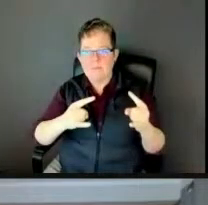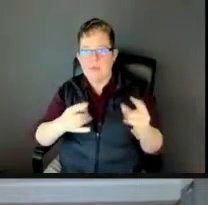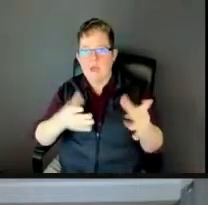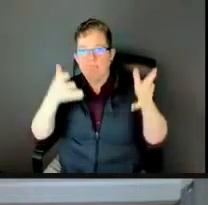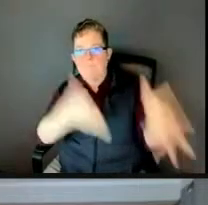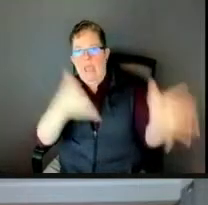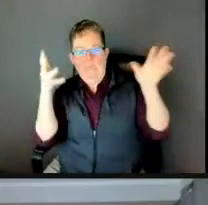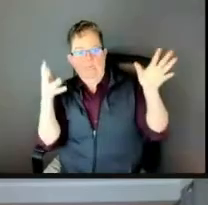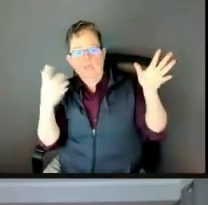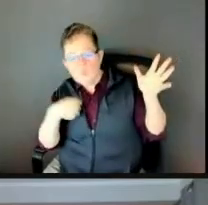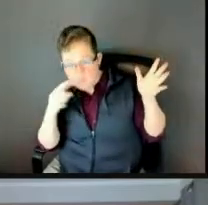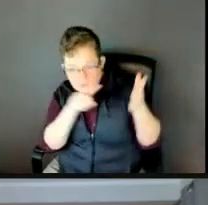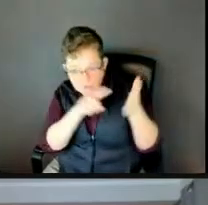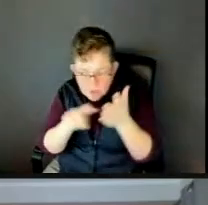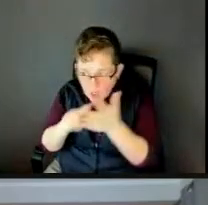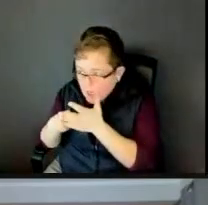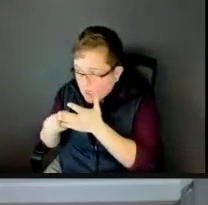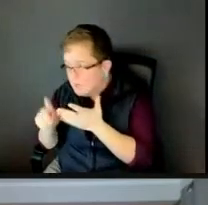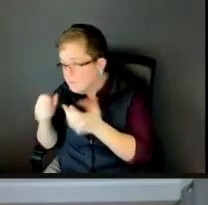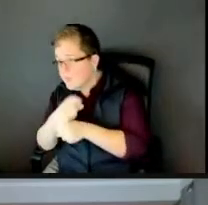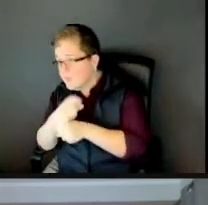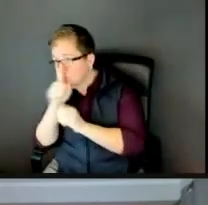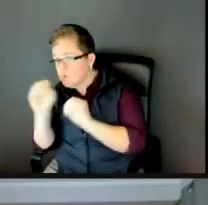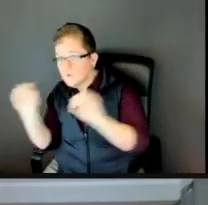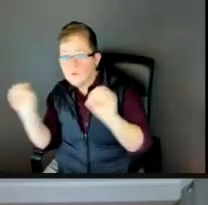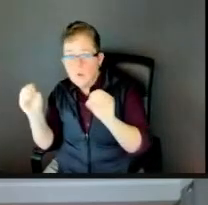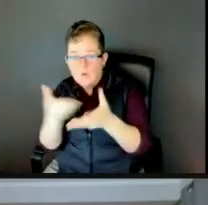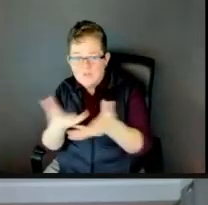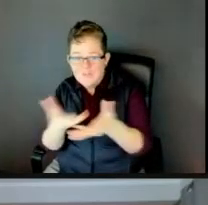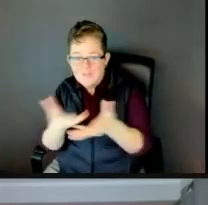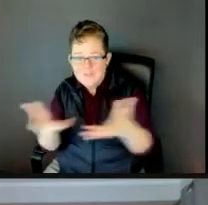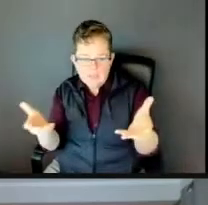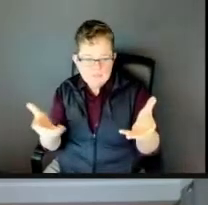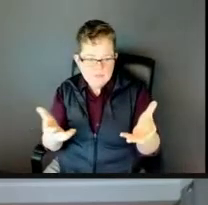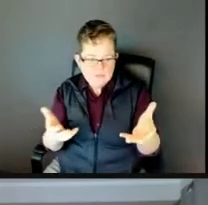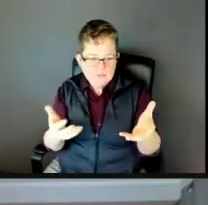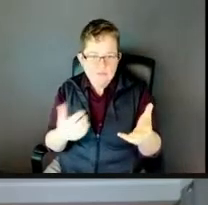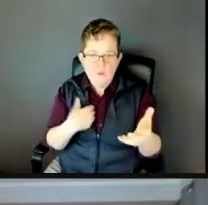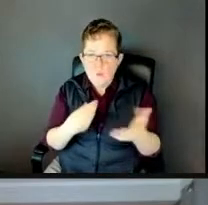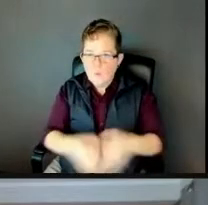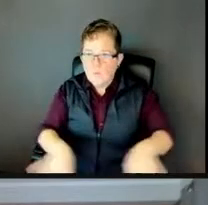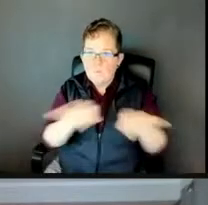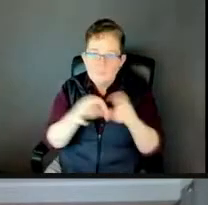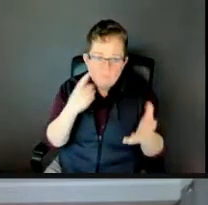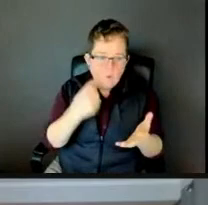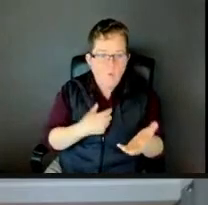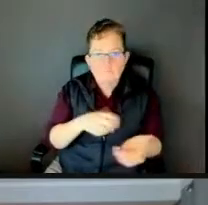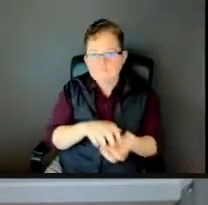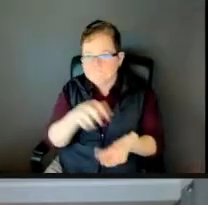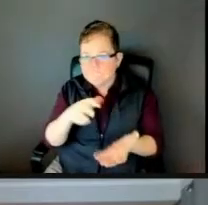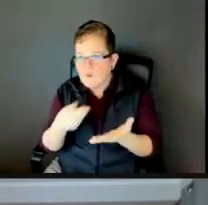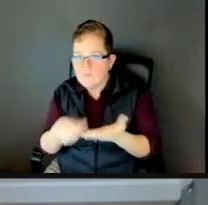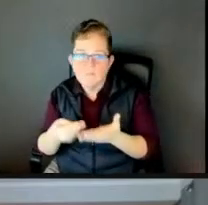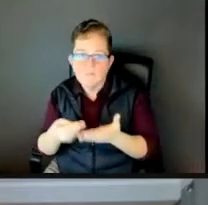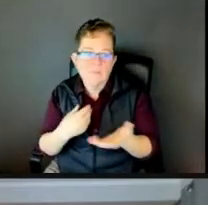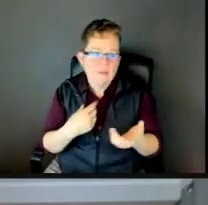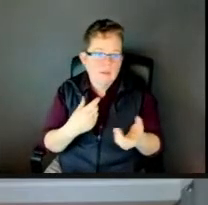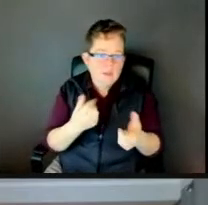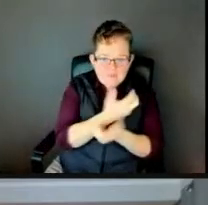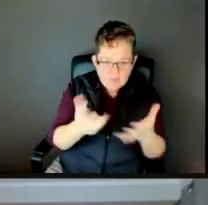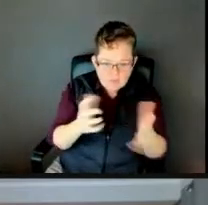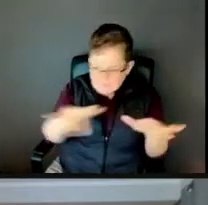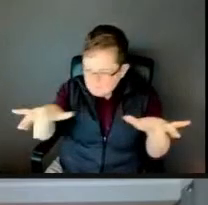simply check them to see if there's any possessions or valuables, and then we do the cleaning. So yes, following that